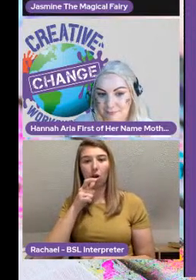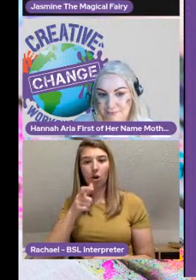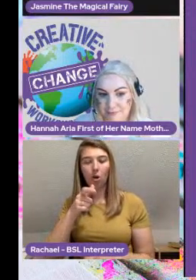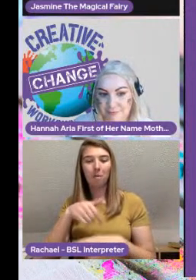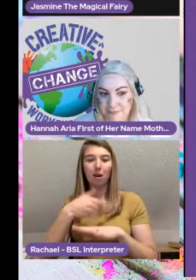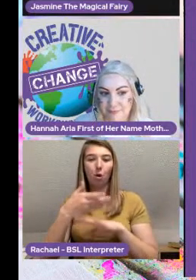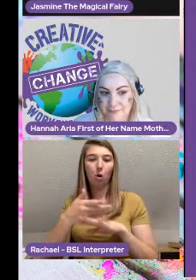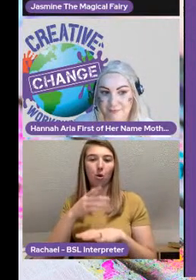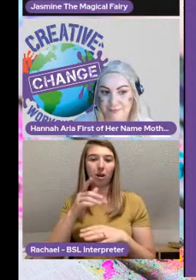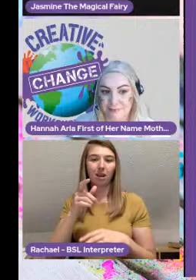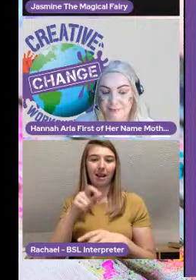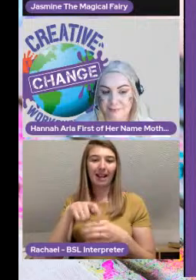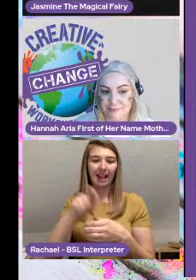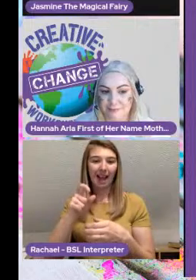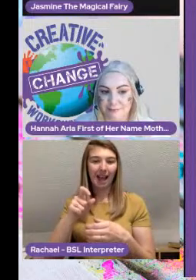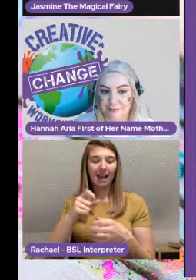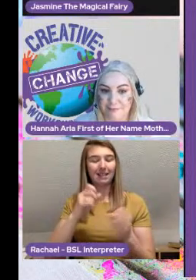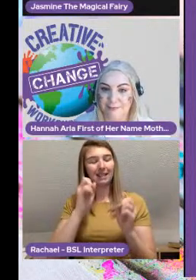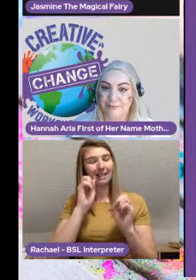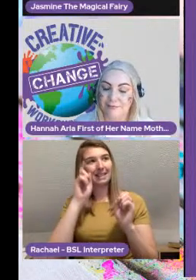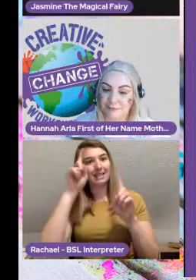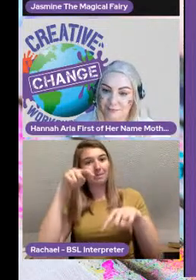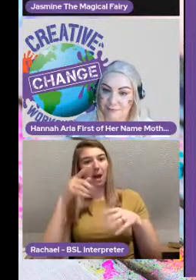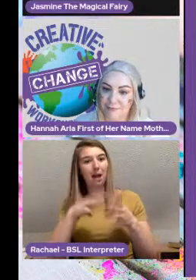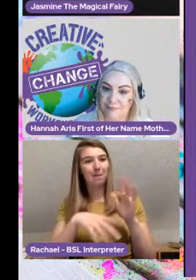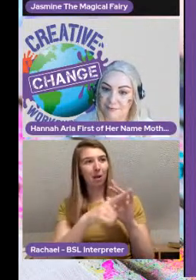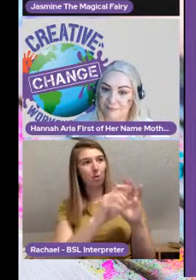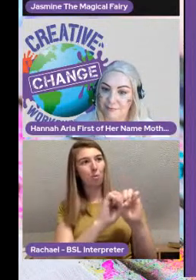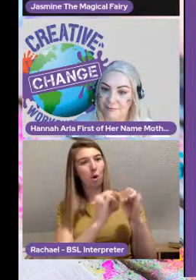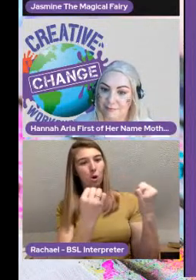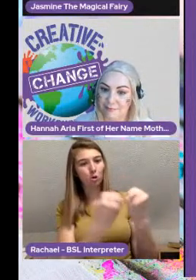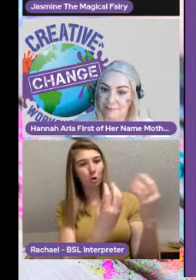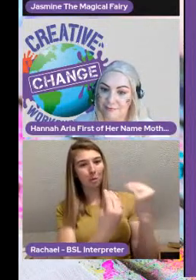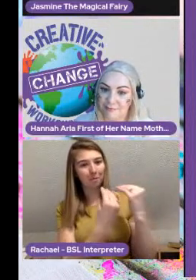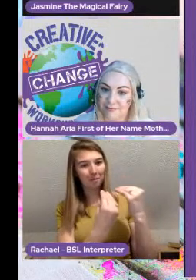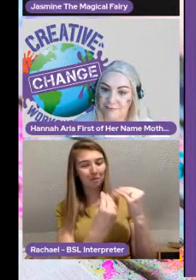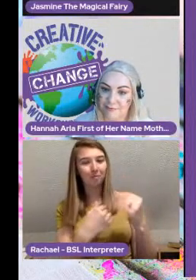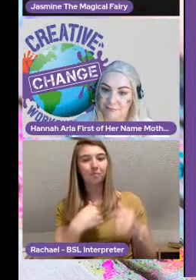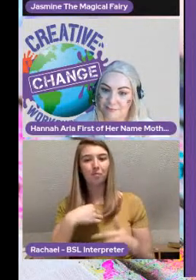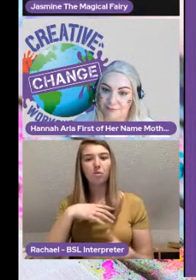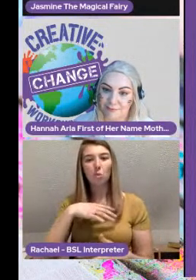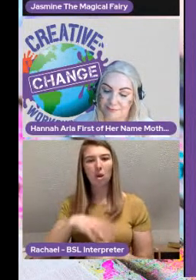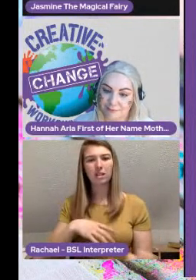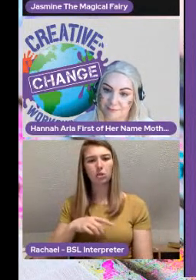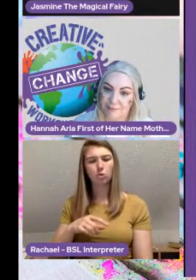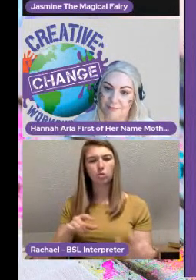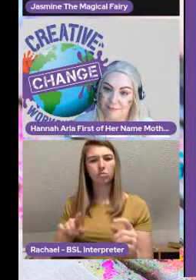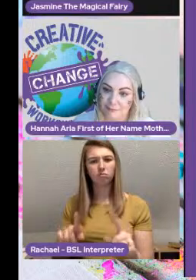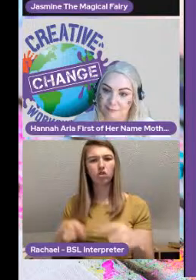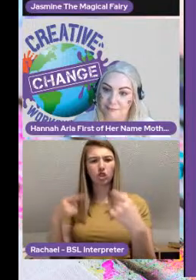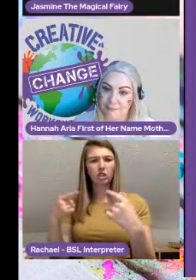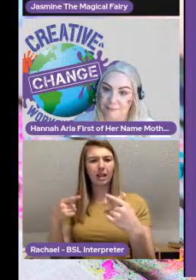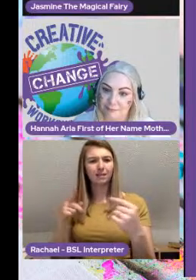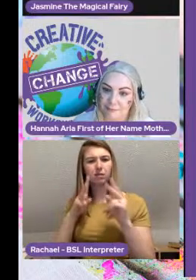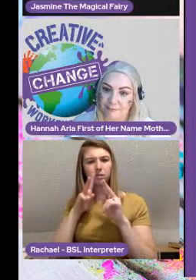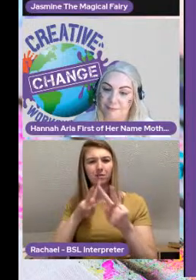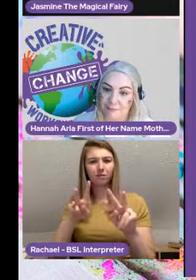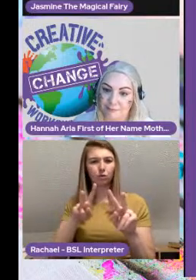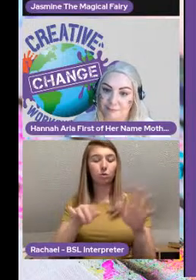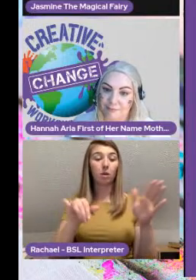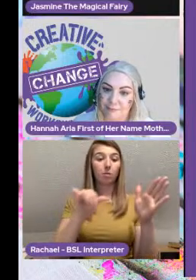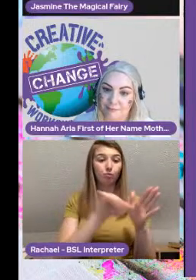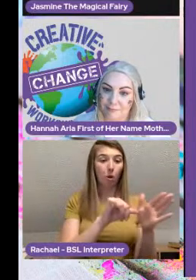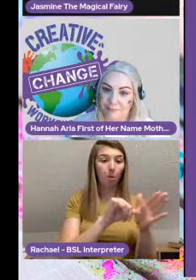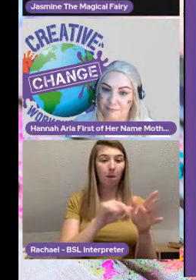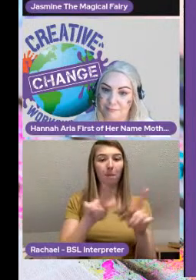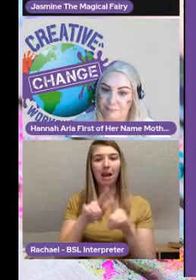Tower Street Print Project workshop. I wanted to confront the viewer with both the problem and the solution in the same picture. The